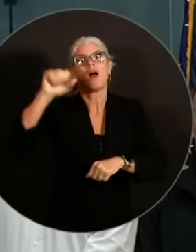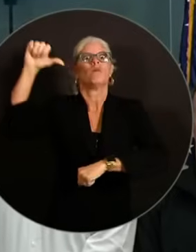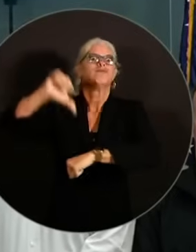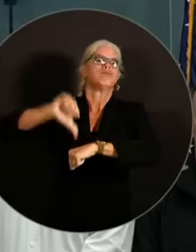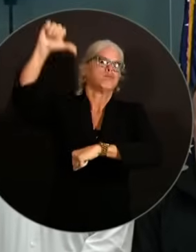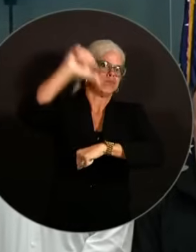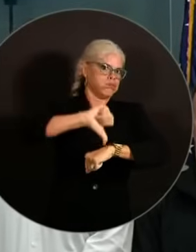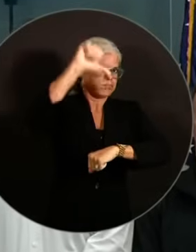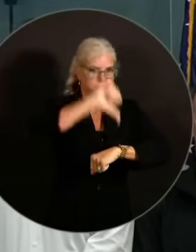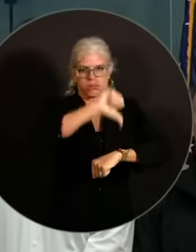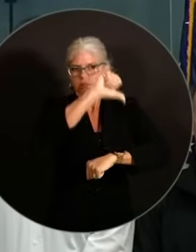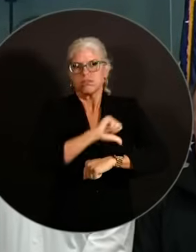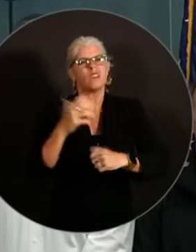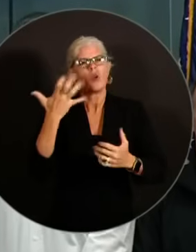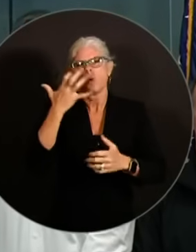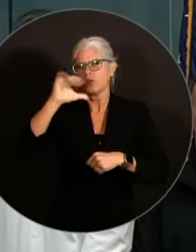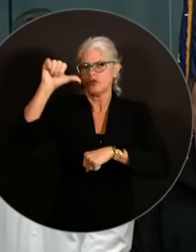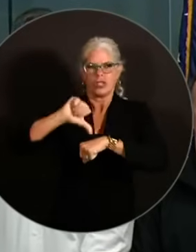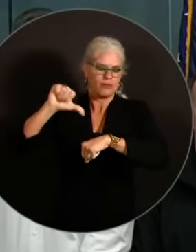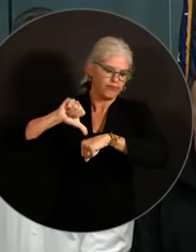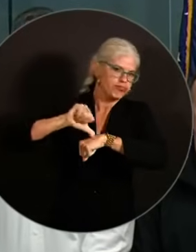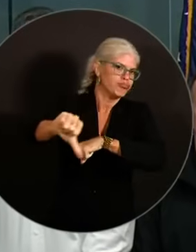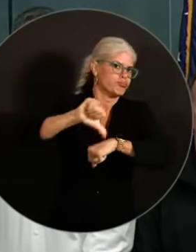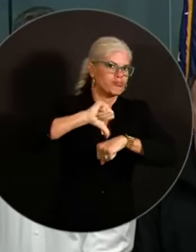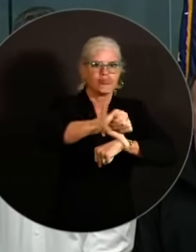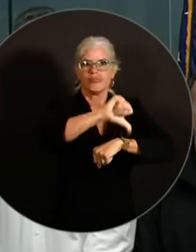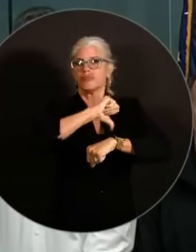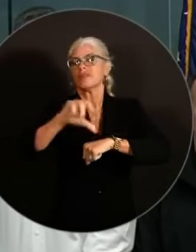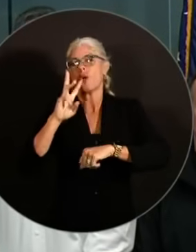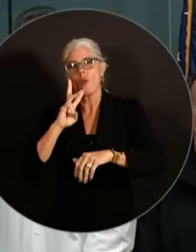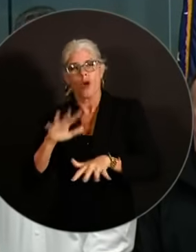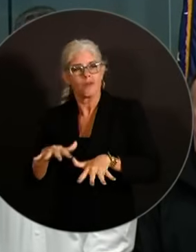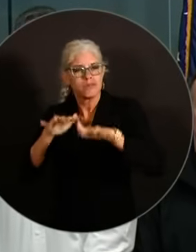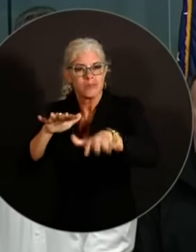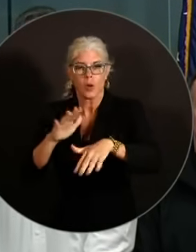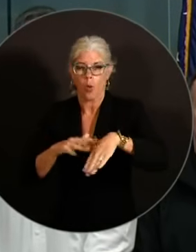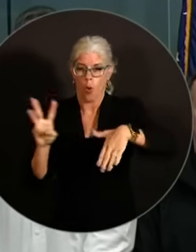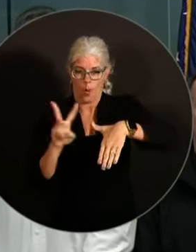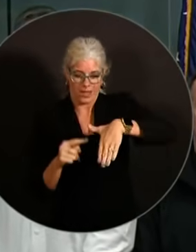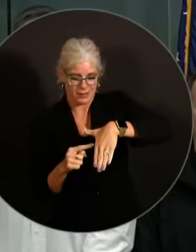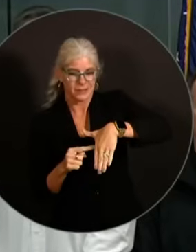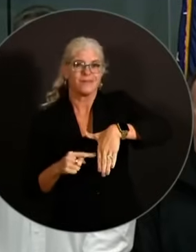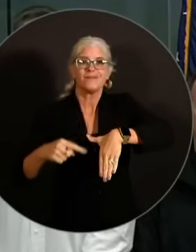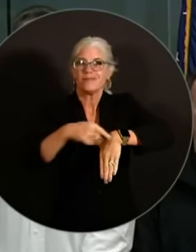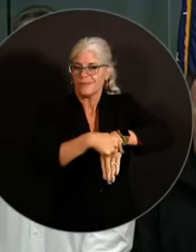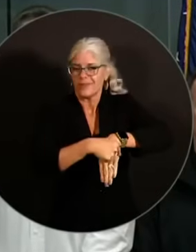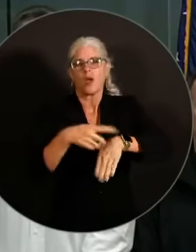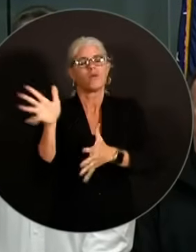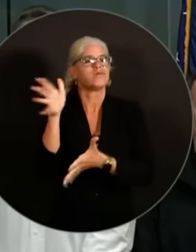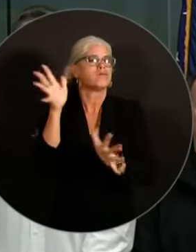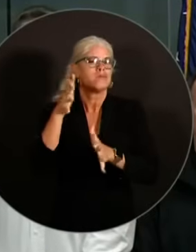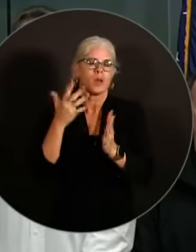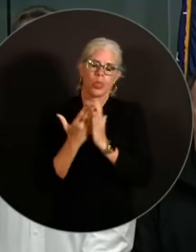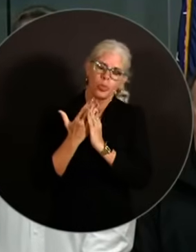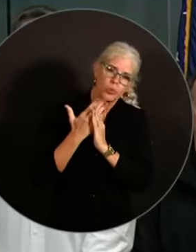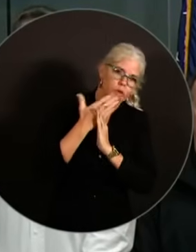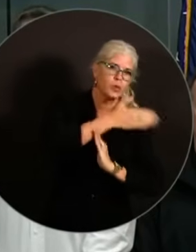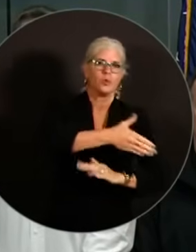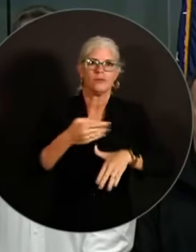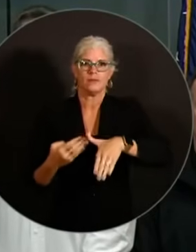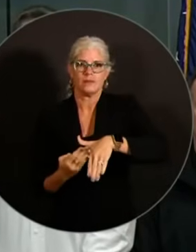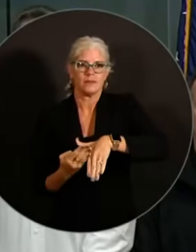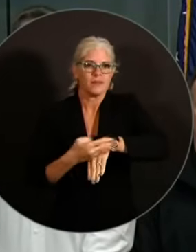parts of the east coast of the state. Flooding occurred on the west and east coast, and strong winds lashed the state, especially in